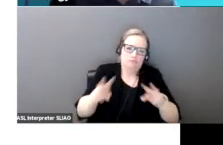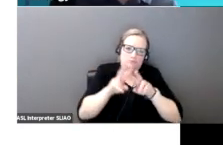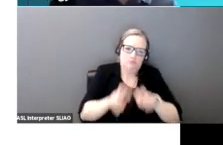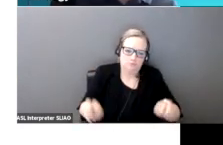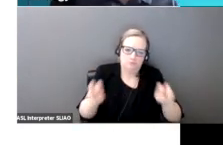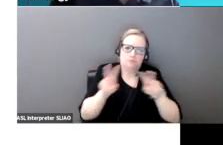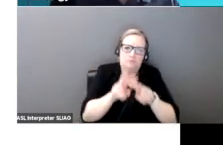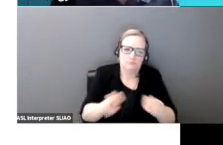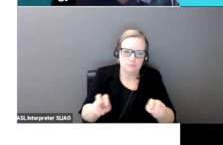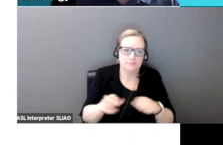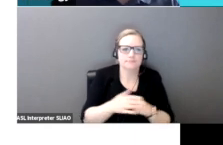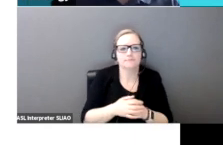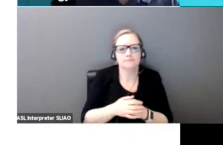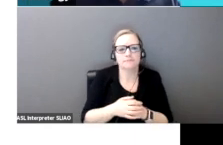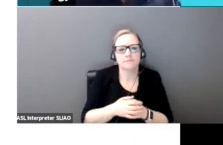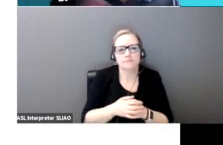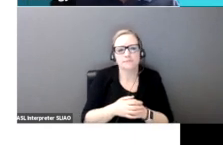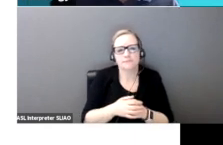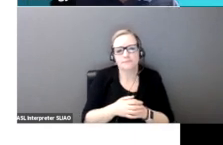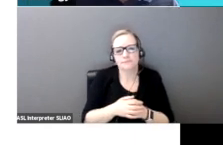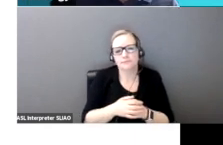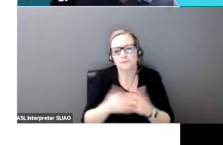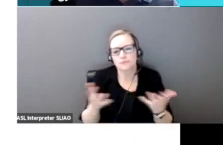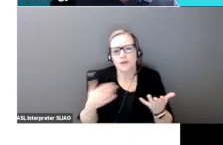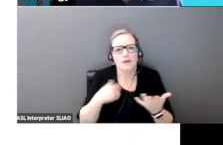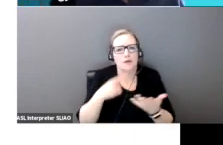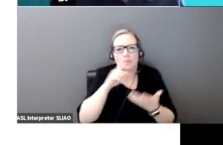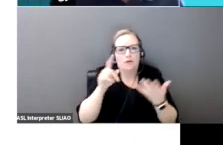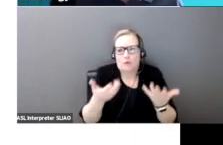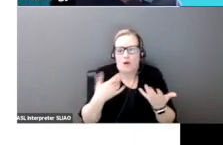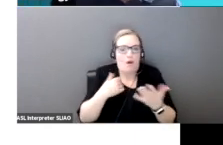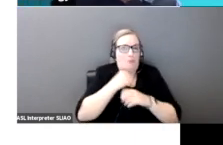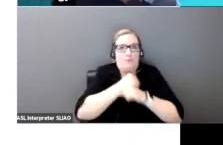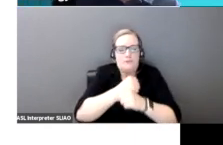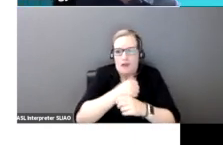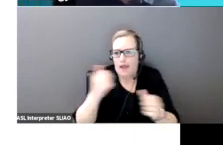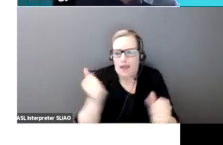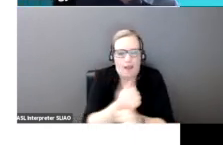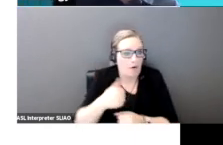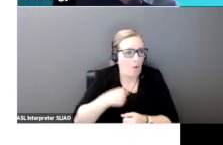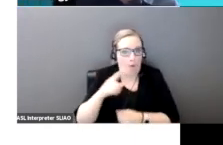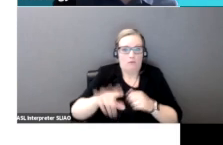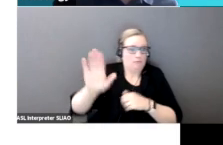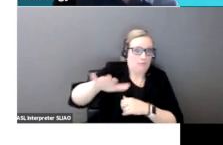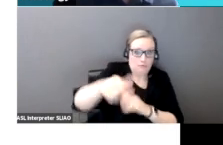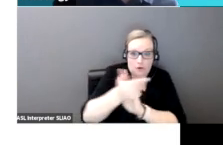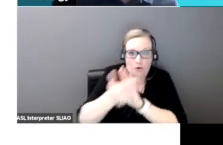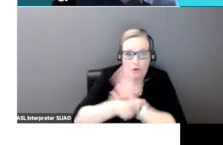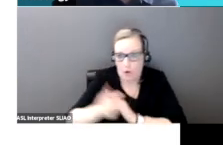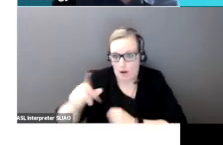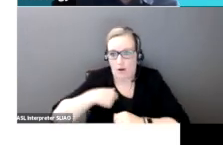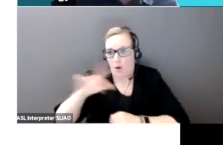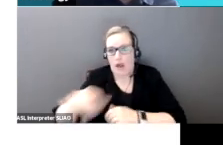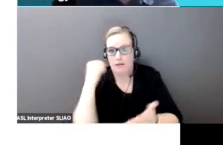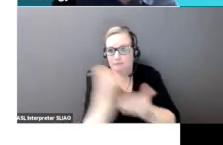off IP like there's no tomorrow. The question is, you can't be spending millions of dollars a year